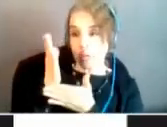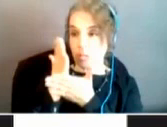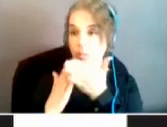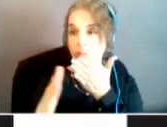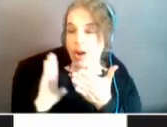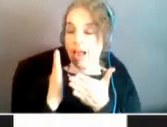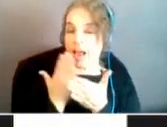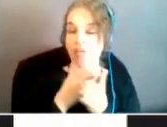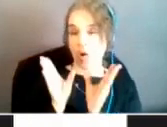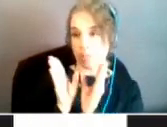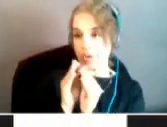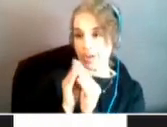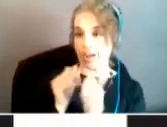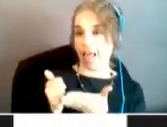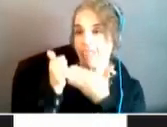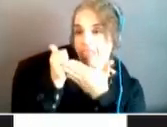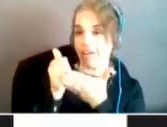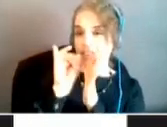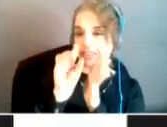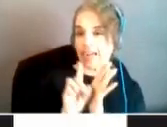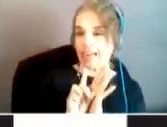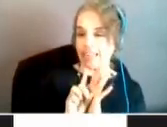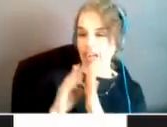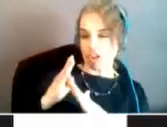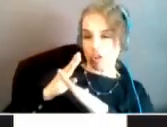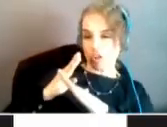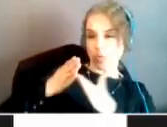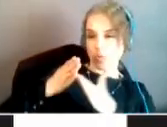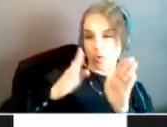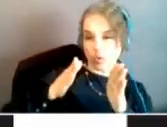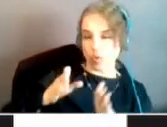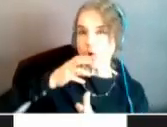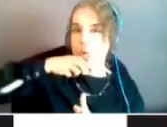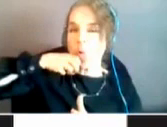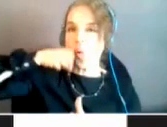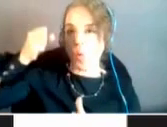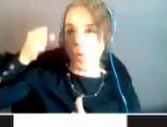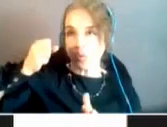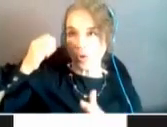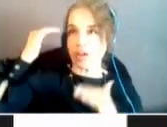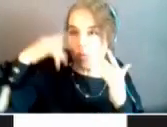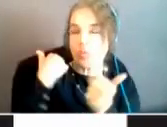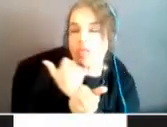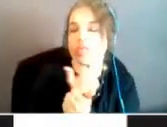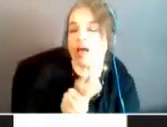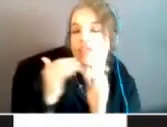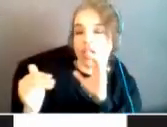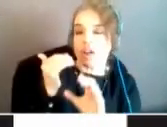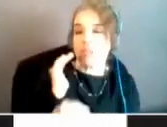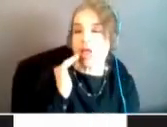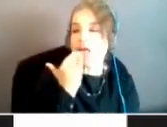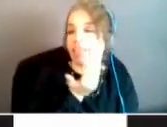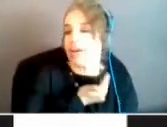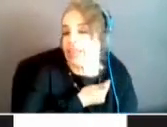of a subcommittee and helping us to identify prevention strategies for older adults, we would love to have you. Just email us either